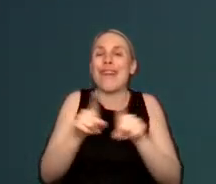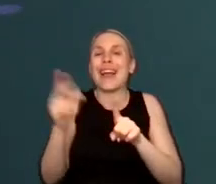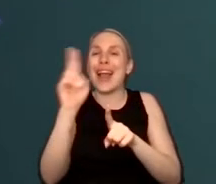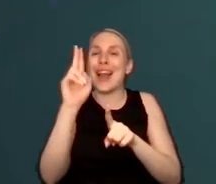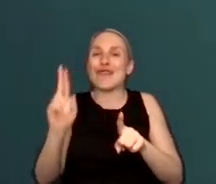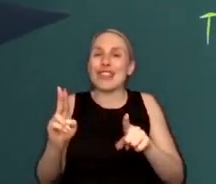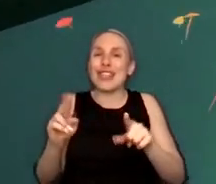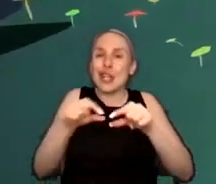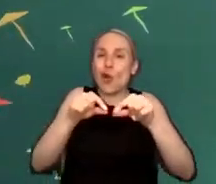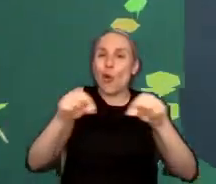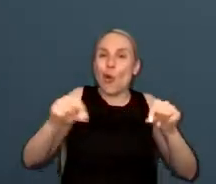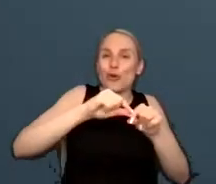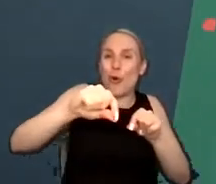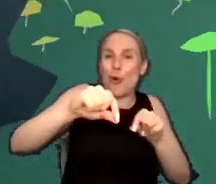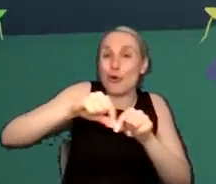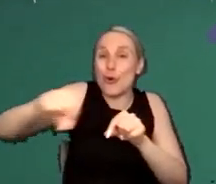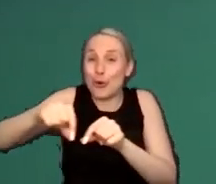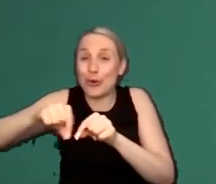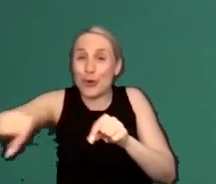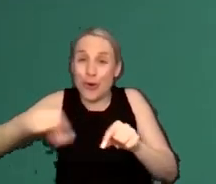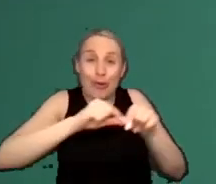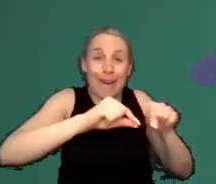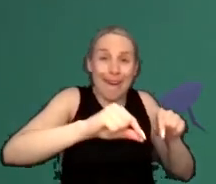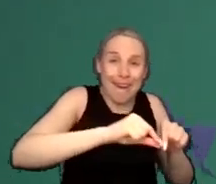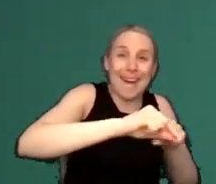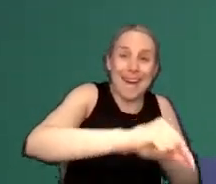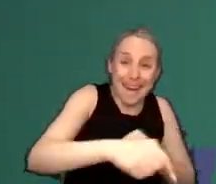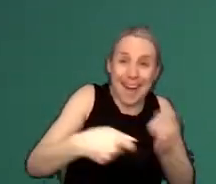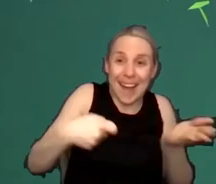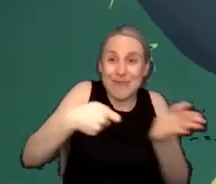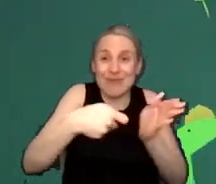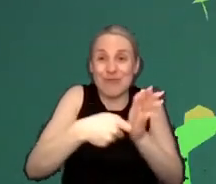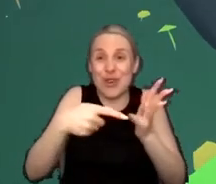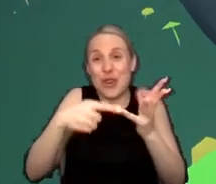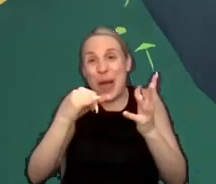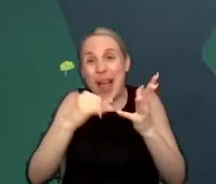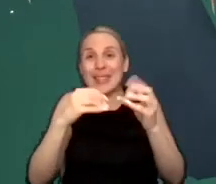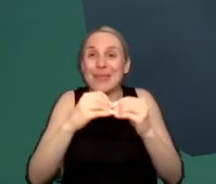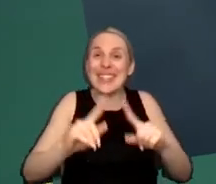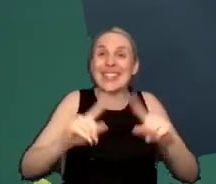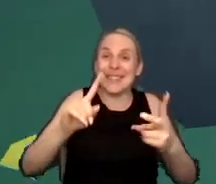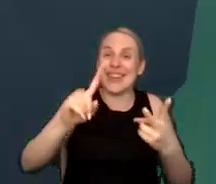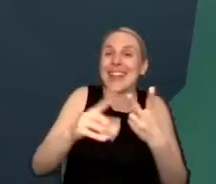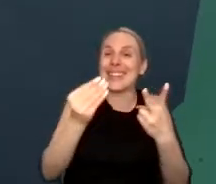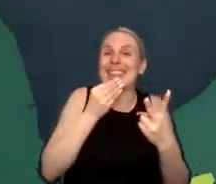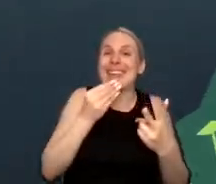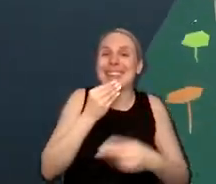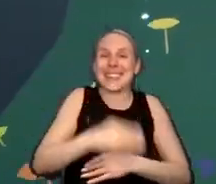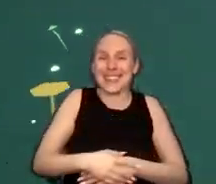US to EU. Yeah. Chapters. Snacks. Yeah, snacks, very important. Just a meta